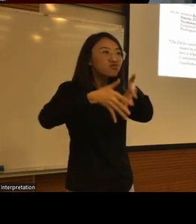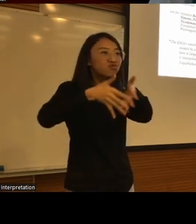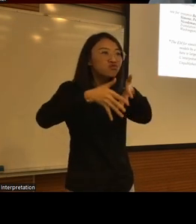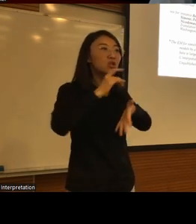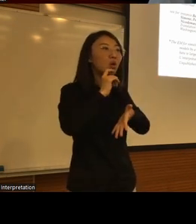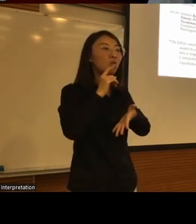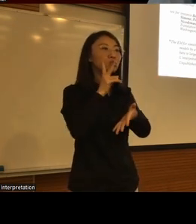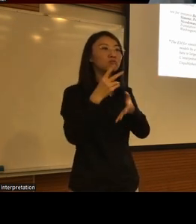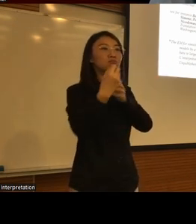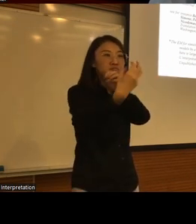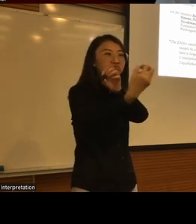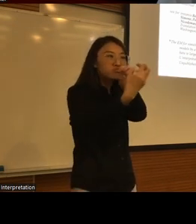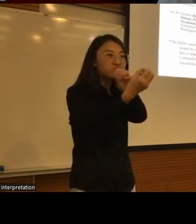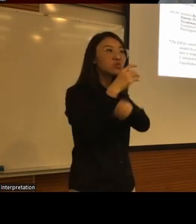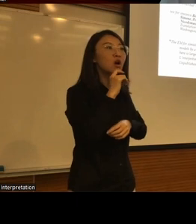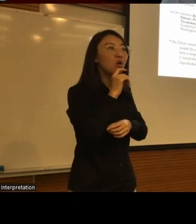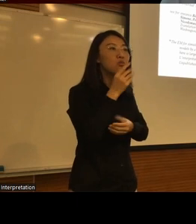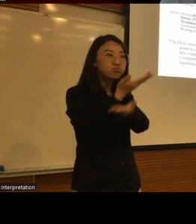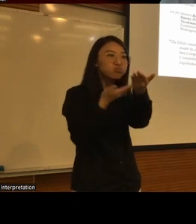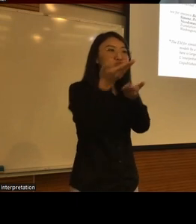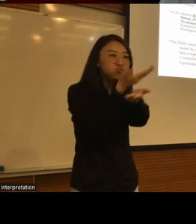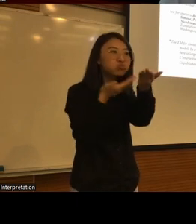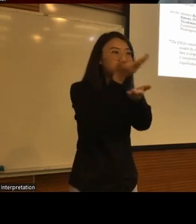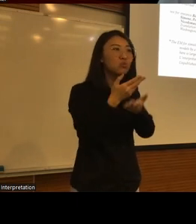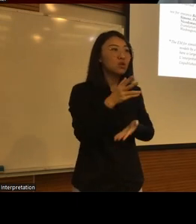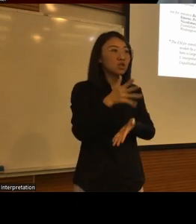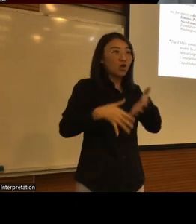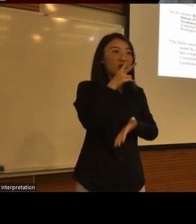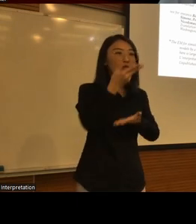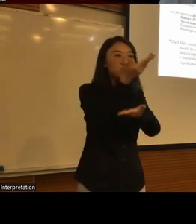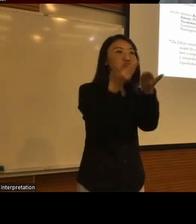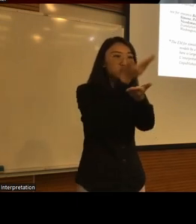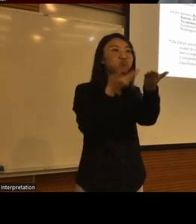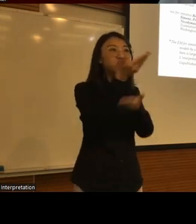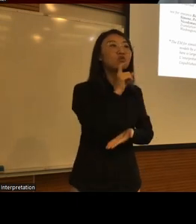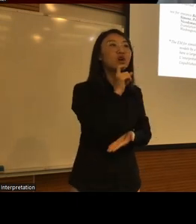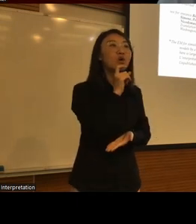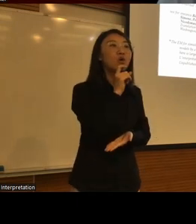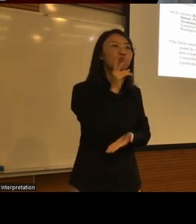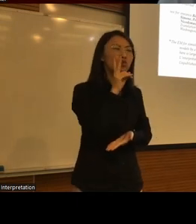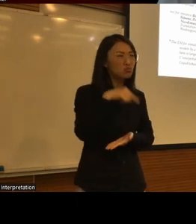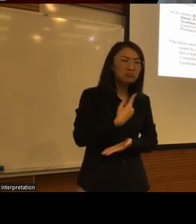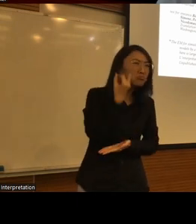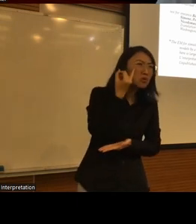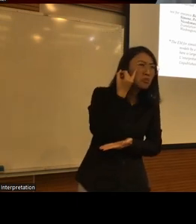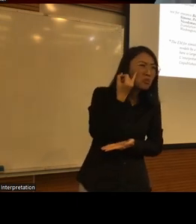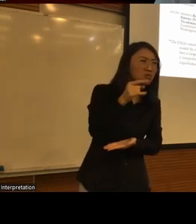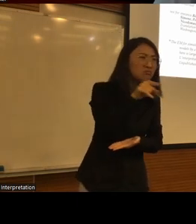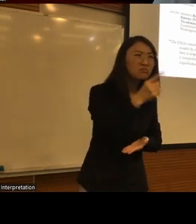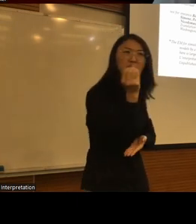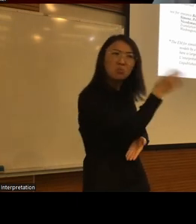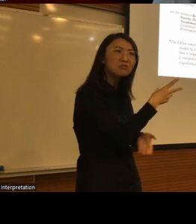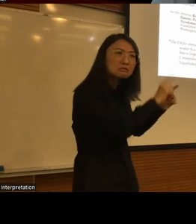talk to each other, and very often they talk to the interpreter, saying, for instance, I have not understood, please ask the speaker to